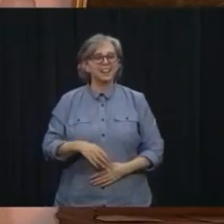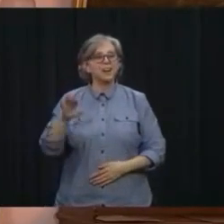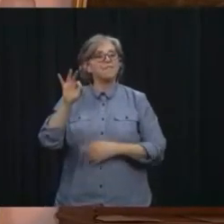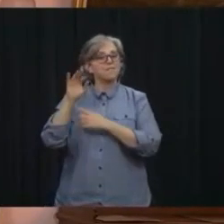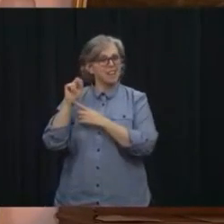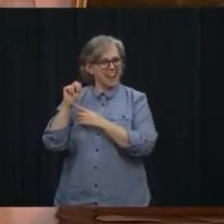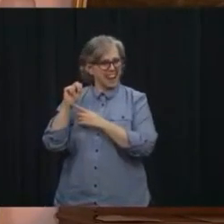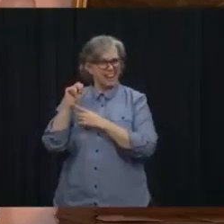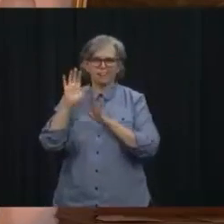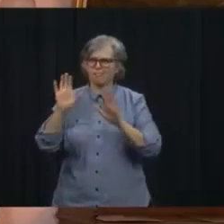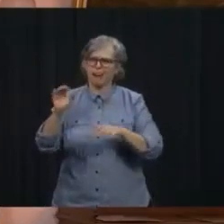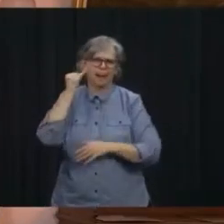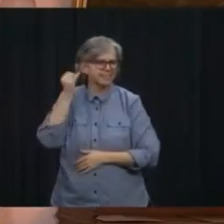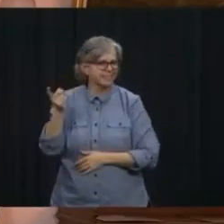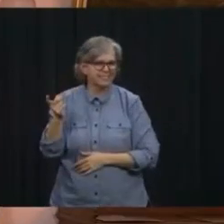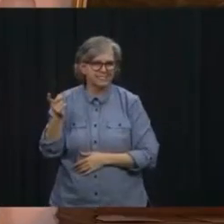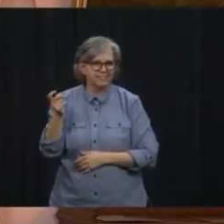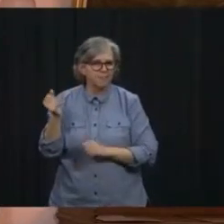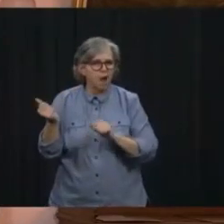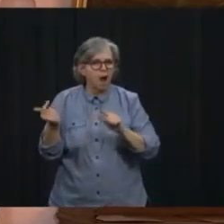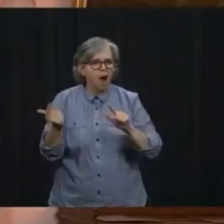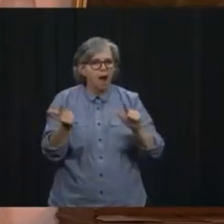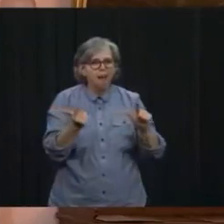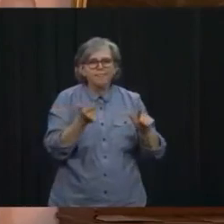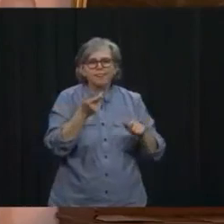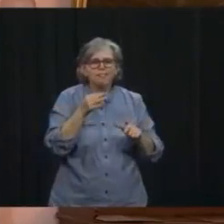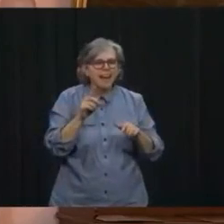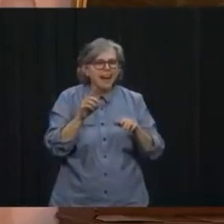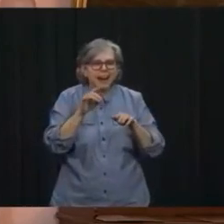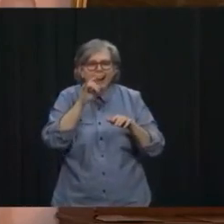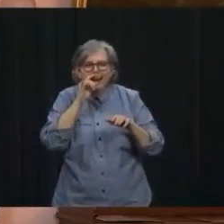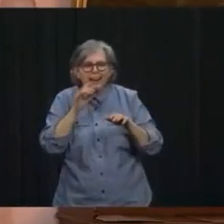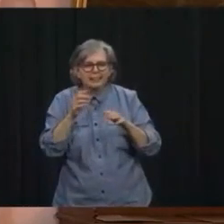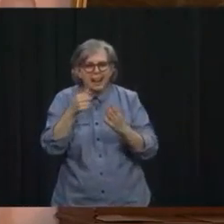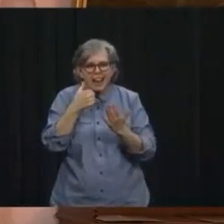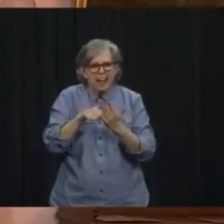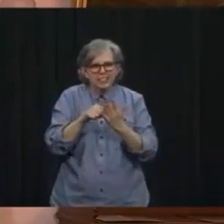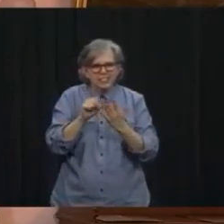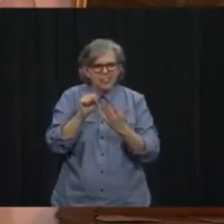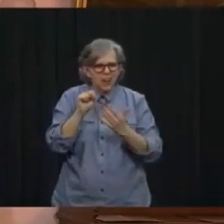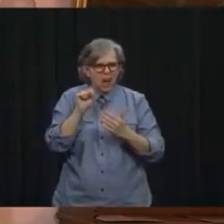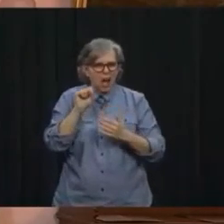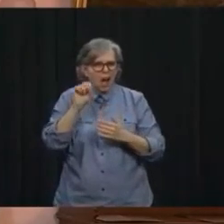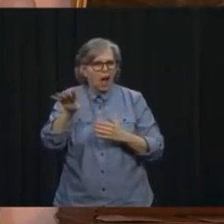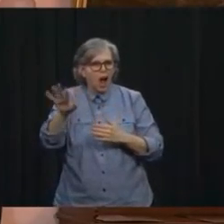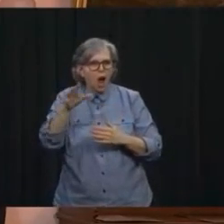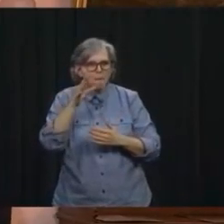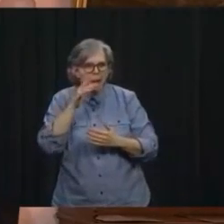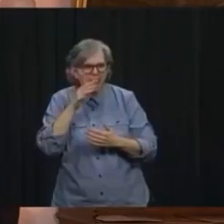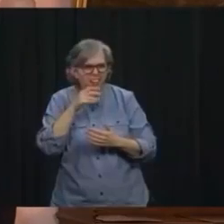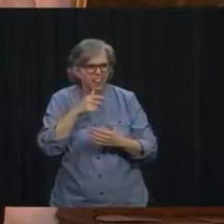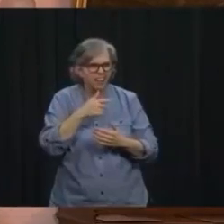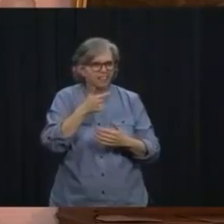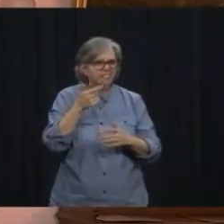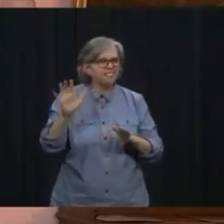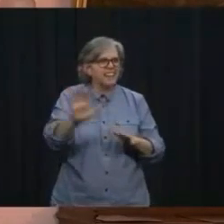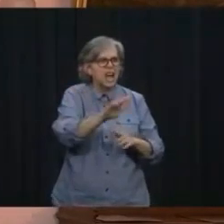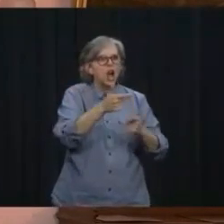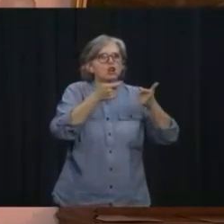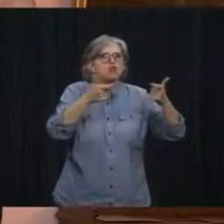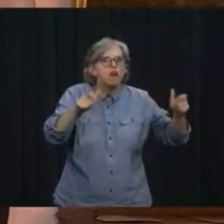And remember, a smile and a kind word go a long way. So with that, I'll just say be well, stay well, physically and